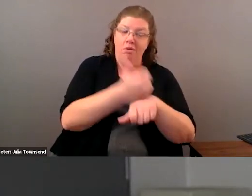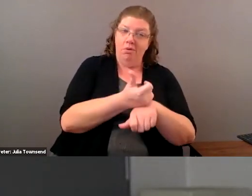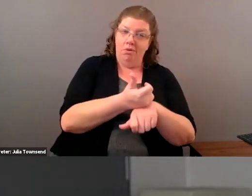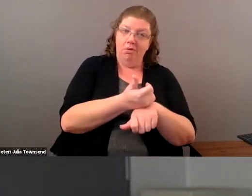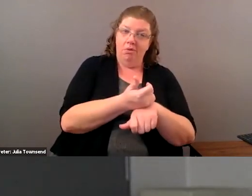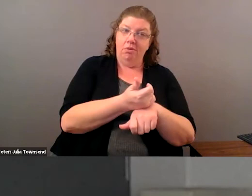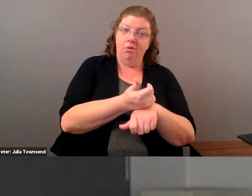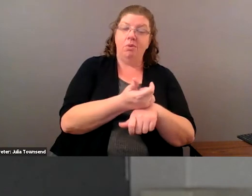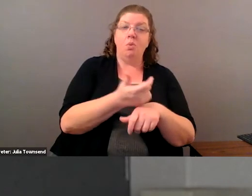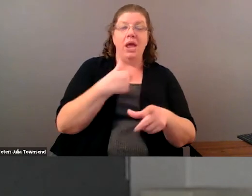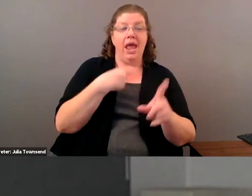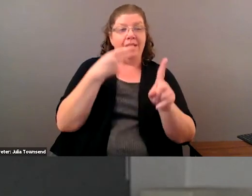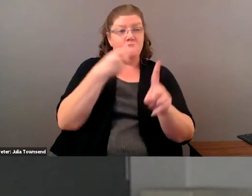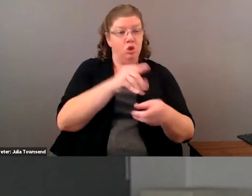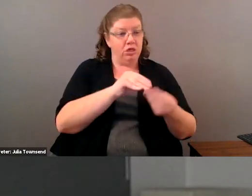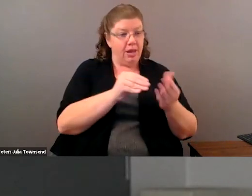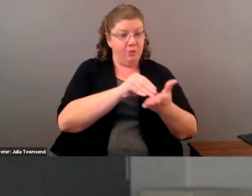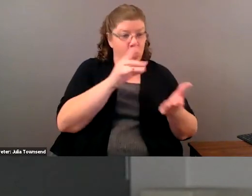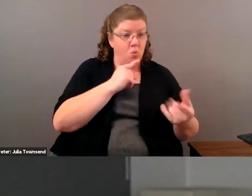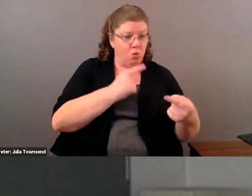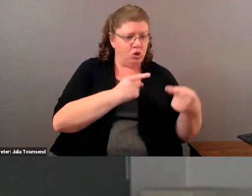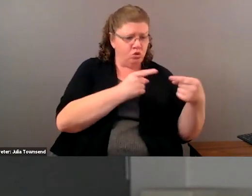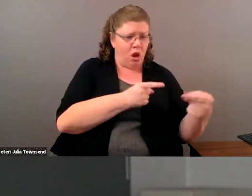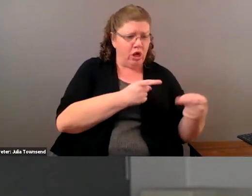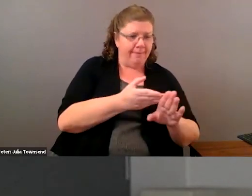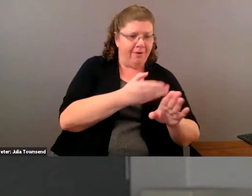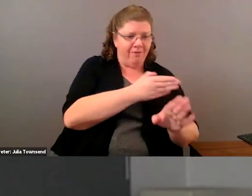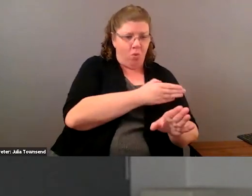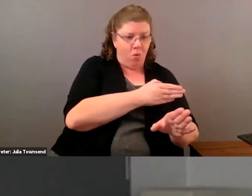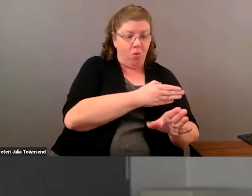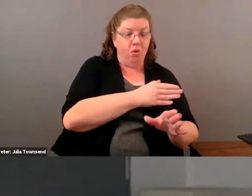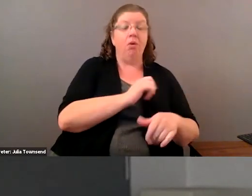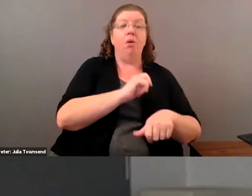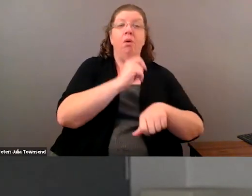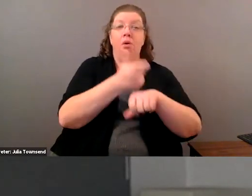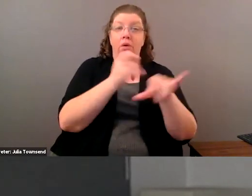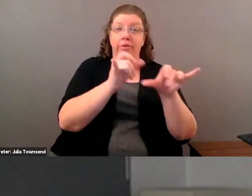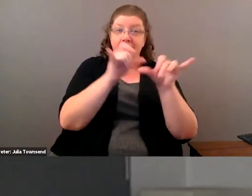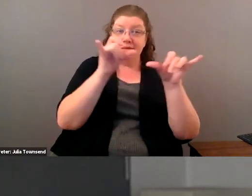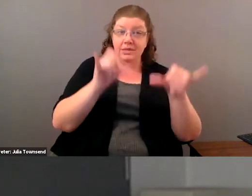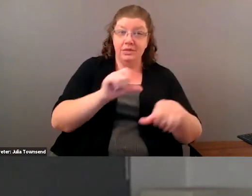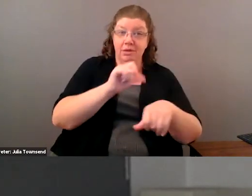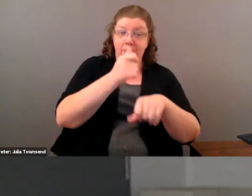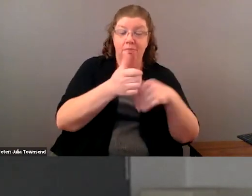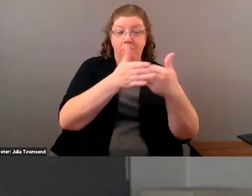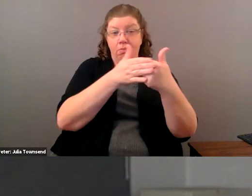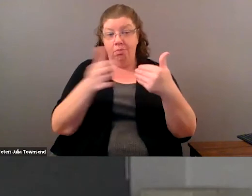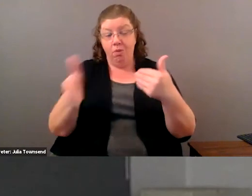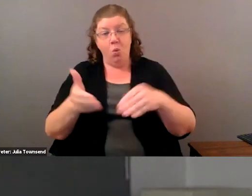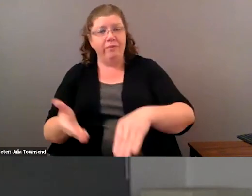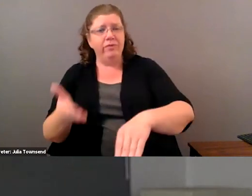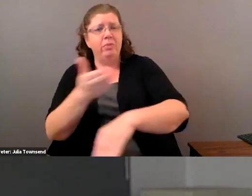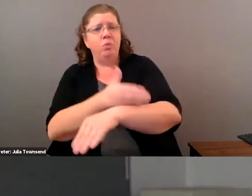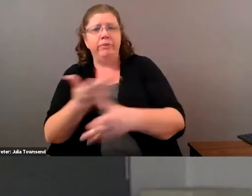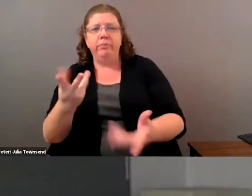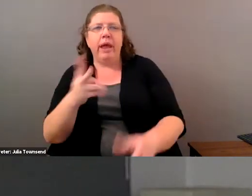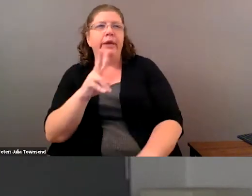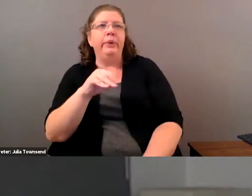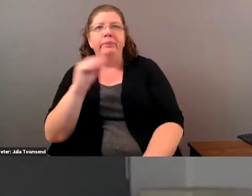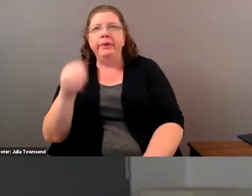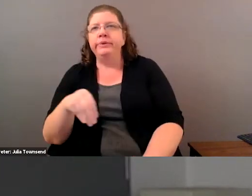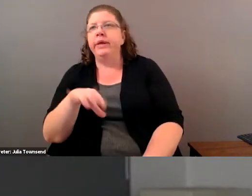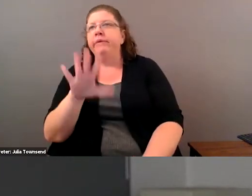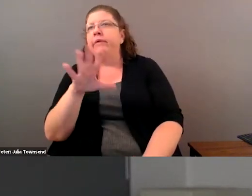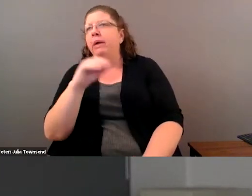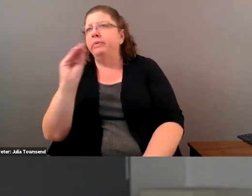had this number of students that were struggling. Now with this systems in place, we've improved by 2%, 5%,